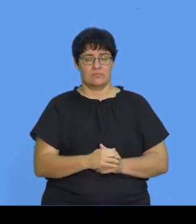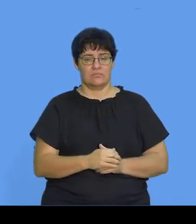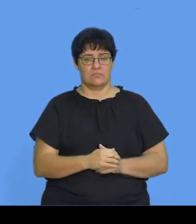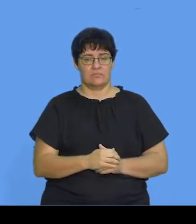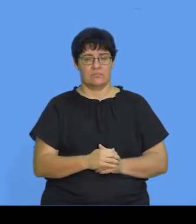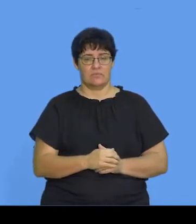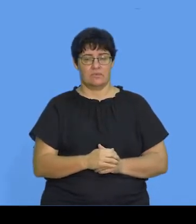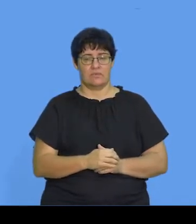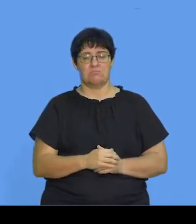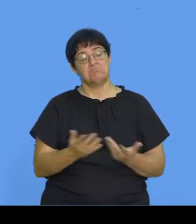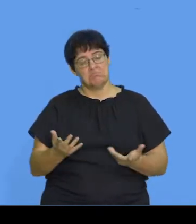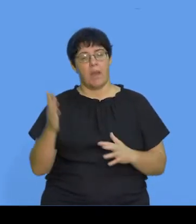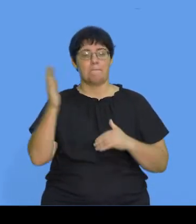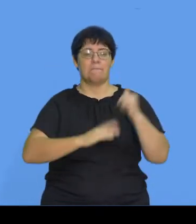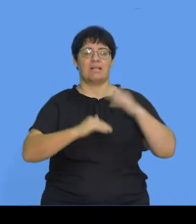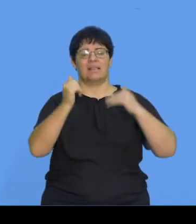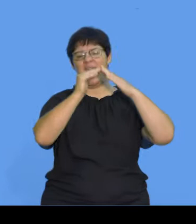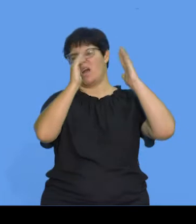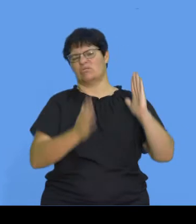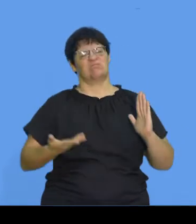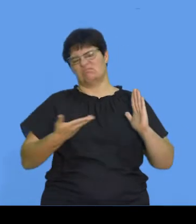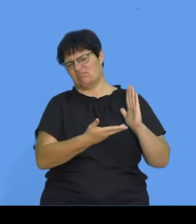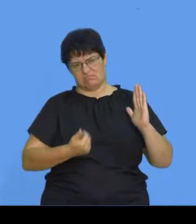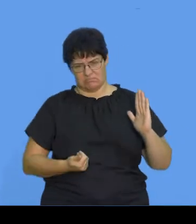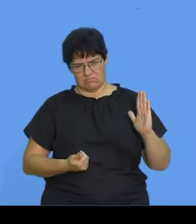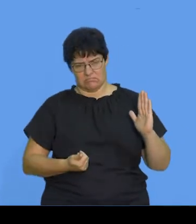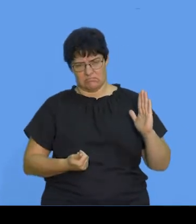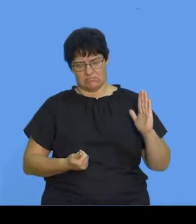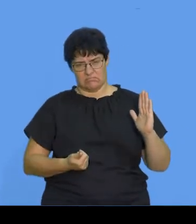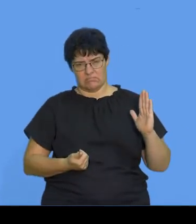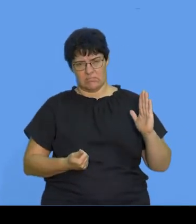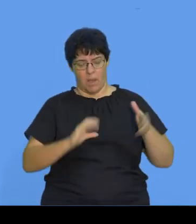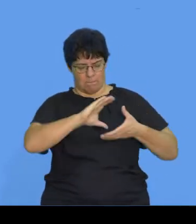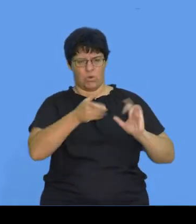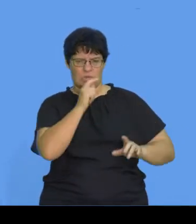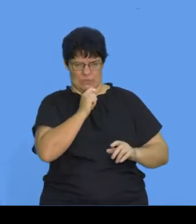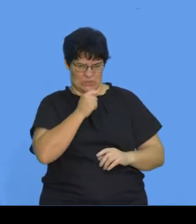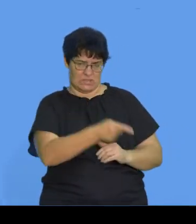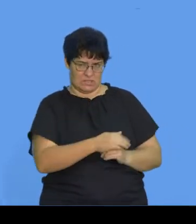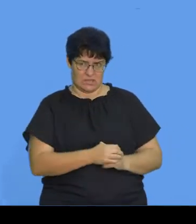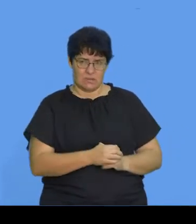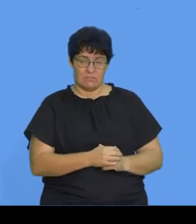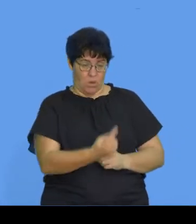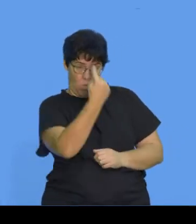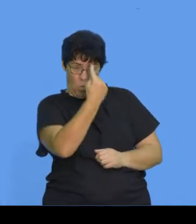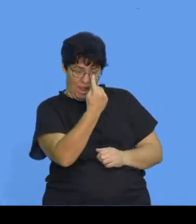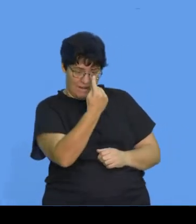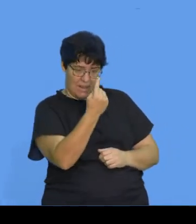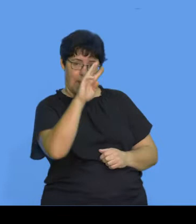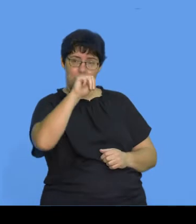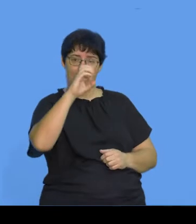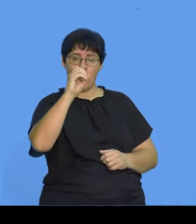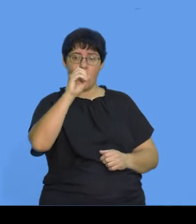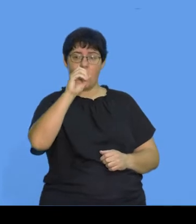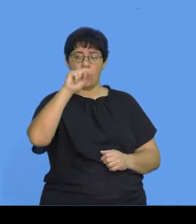Okay? And if we were to build a house and we're going to use bricks, this would be your brick, this one, this